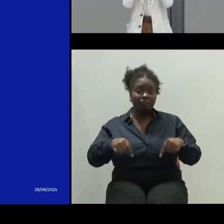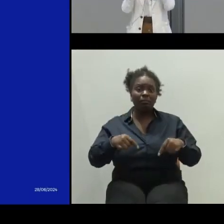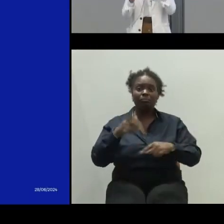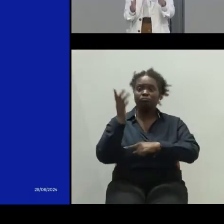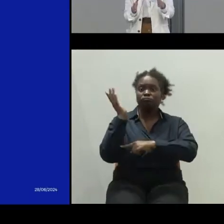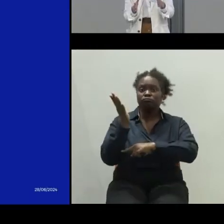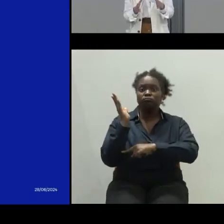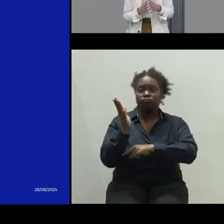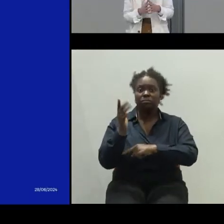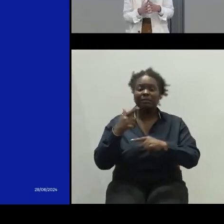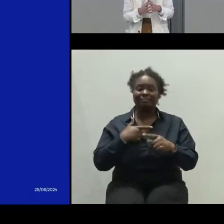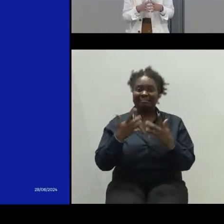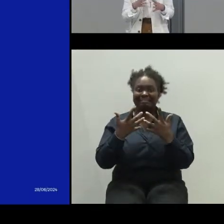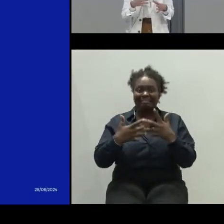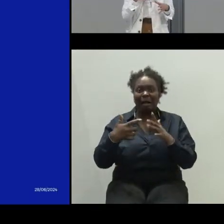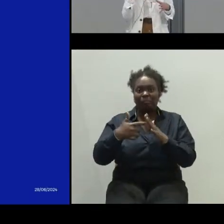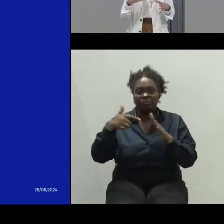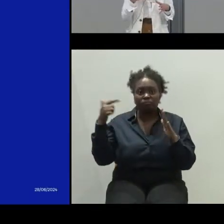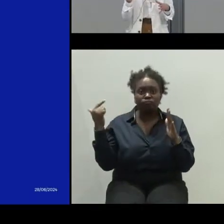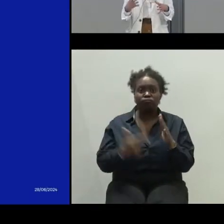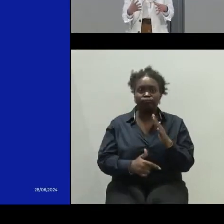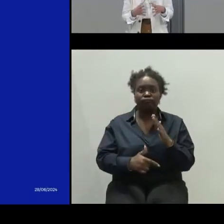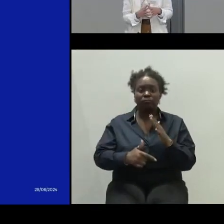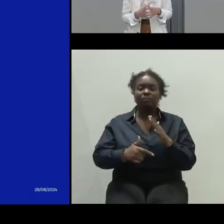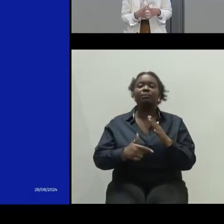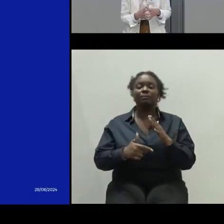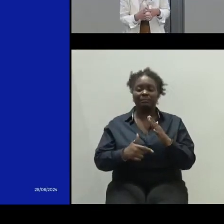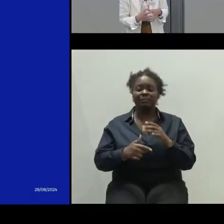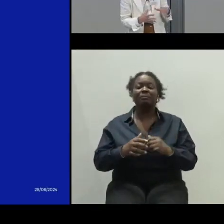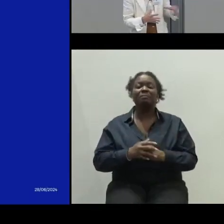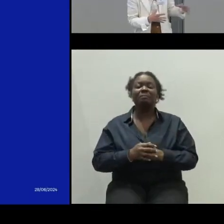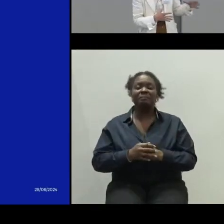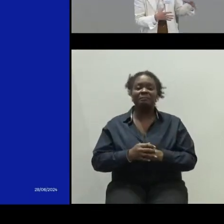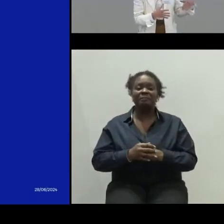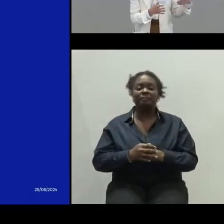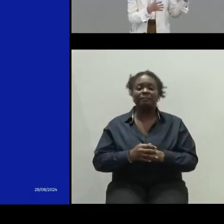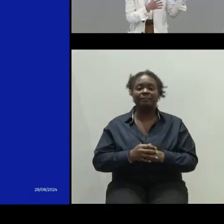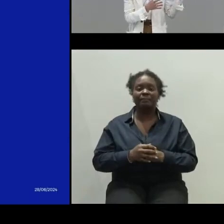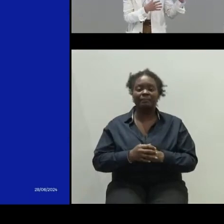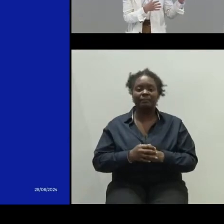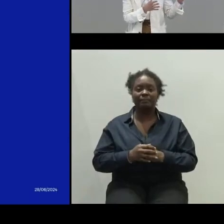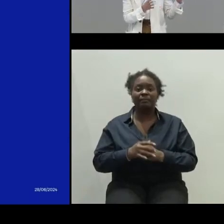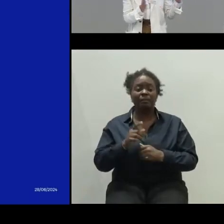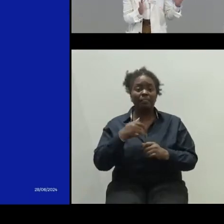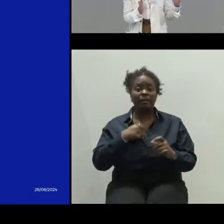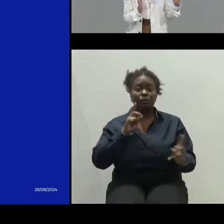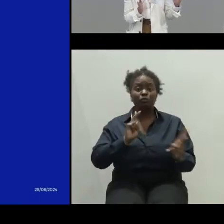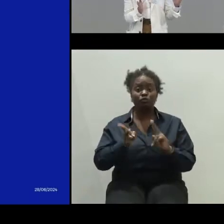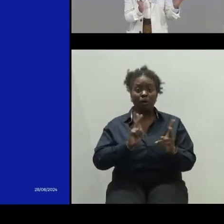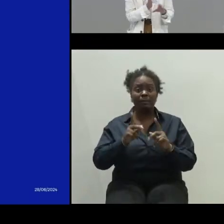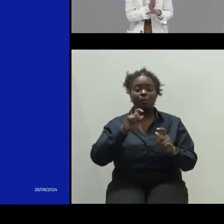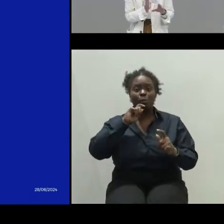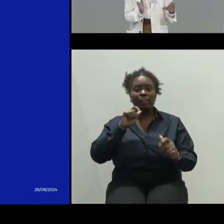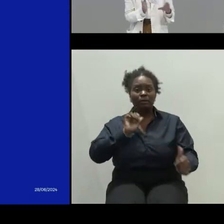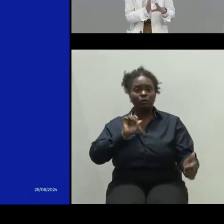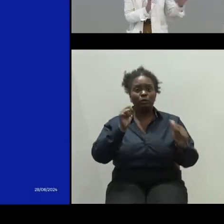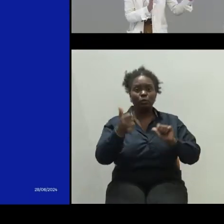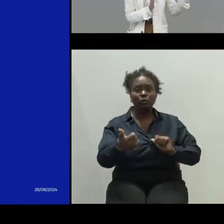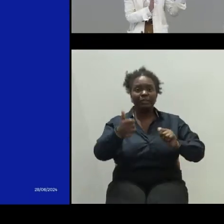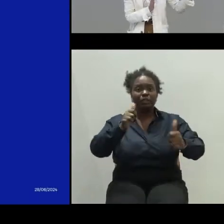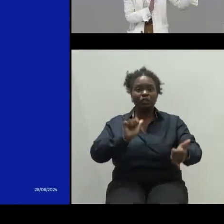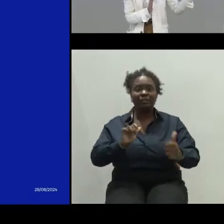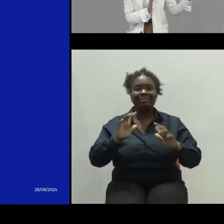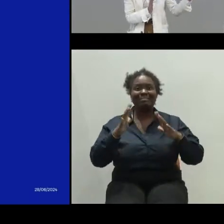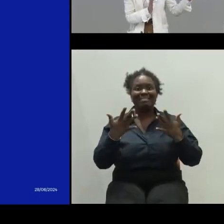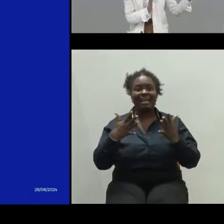quite or very technical, and some of us speak also very quickly, people like me, the interpreters will switch every 10 minutes, so you